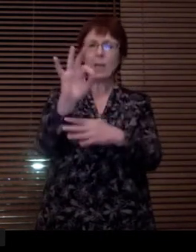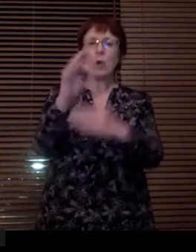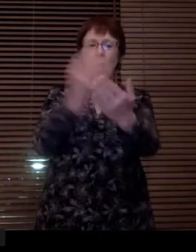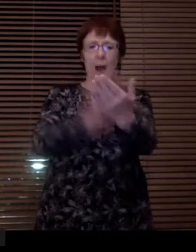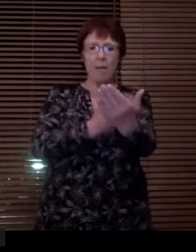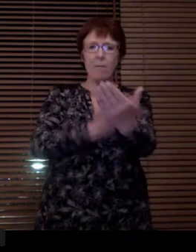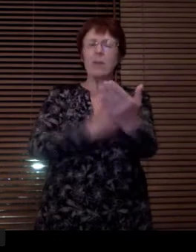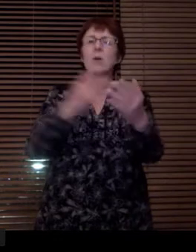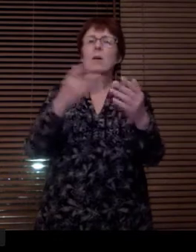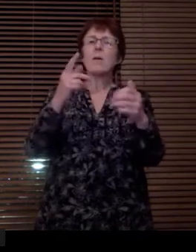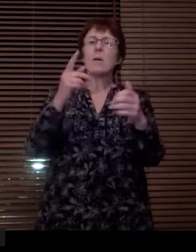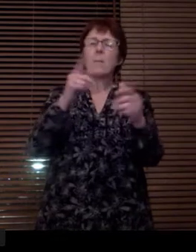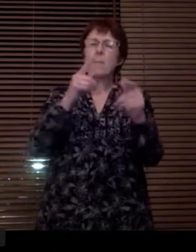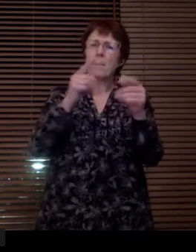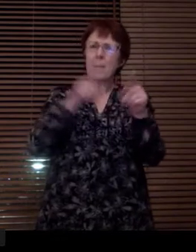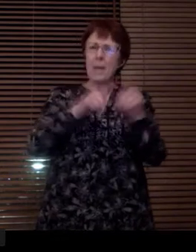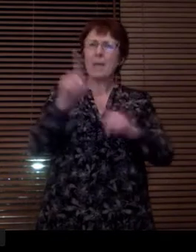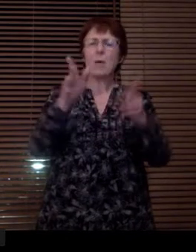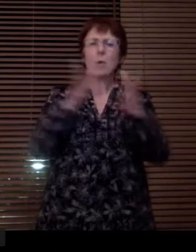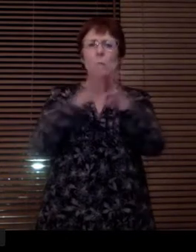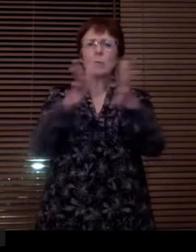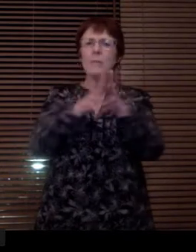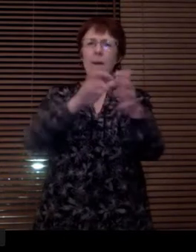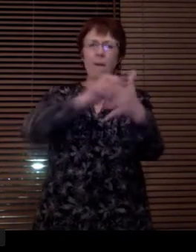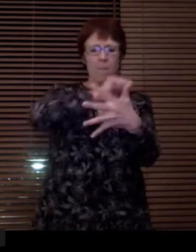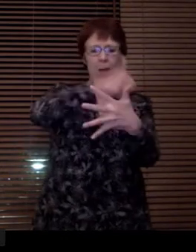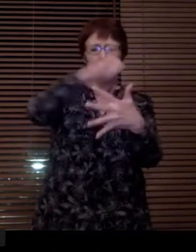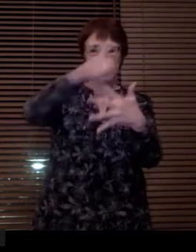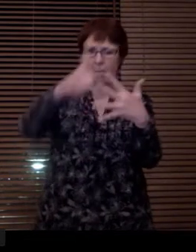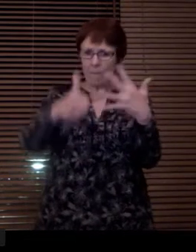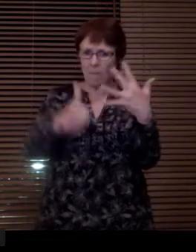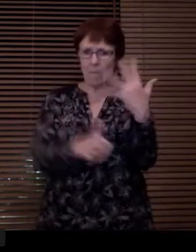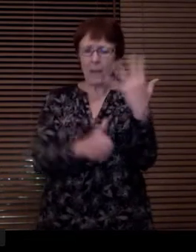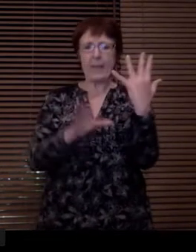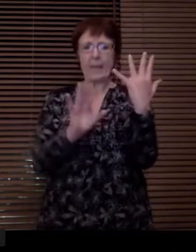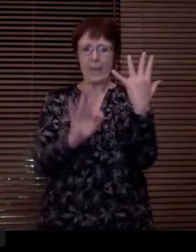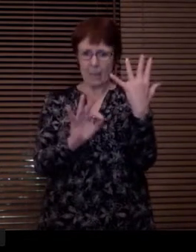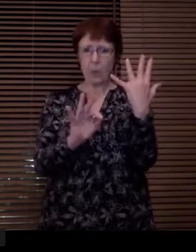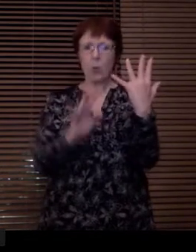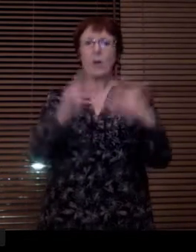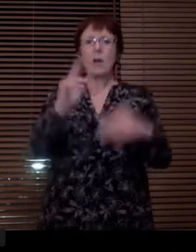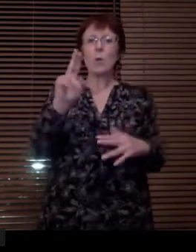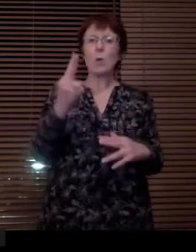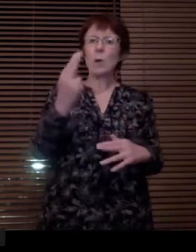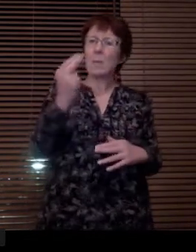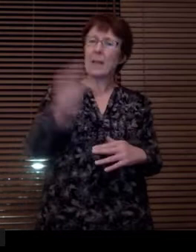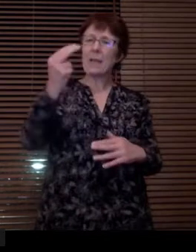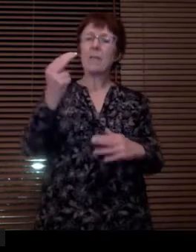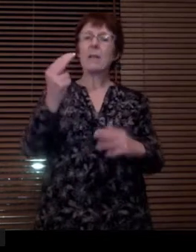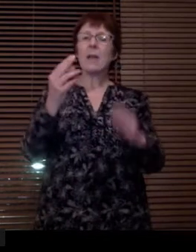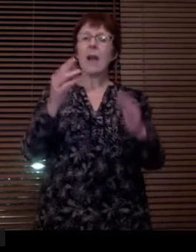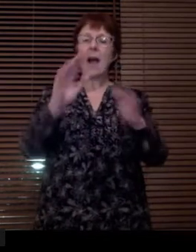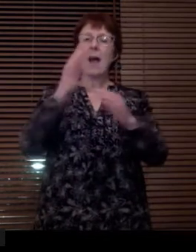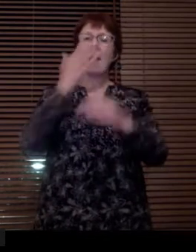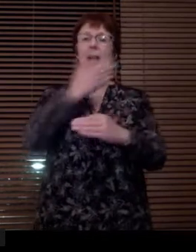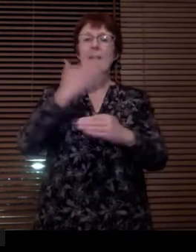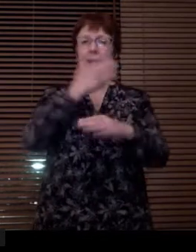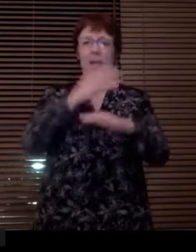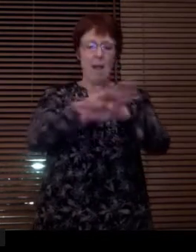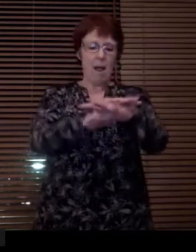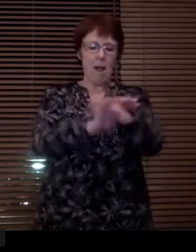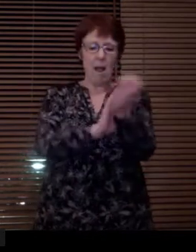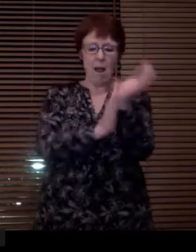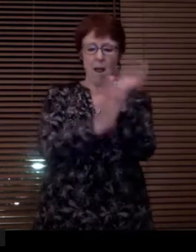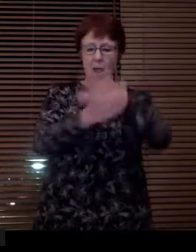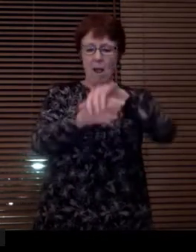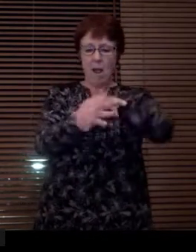demonstrate each one. We're going to start off as well with a wrist warm-up. So guys, very important that we warm up the wrists when doing a handstand. It's going to be putting